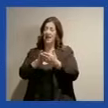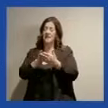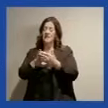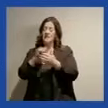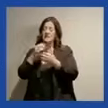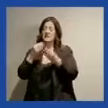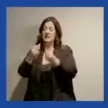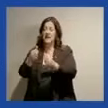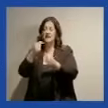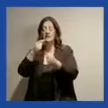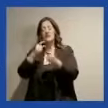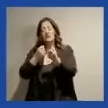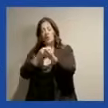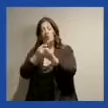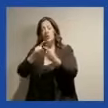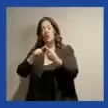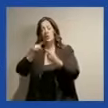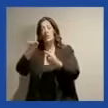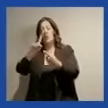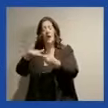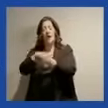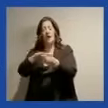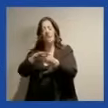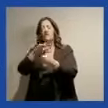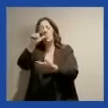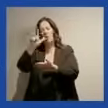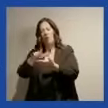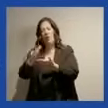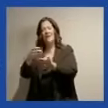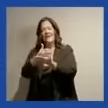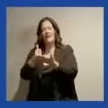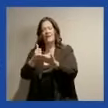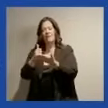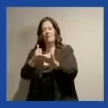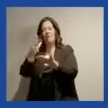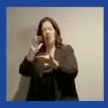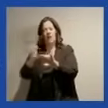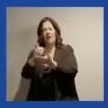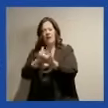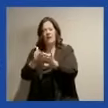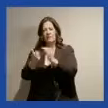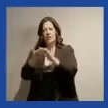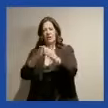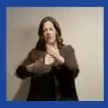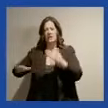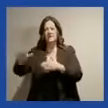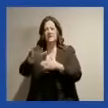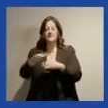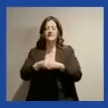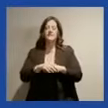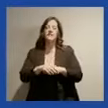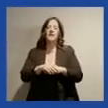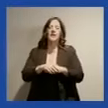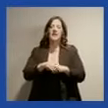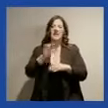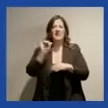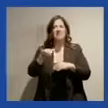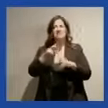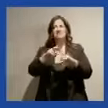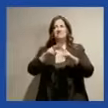communities. And so this cap and trade program continues to be rightfully envy of